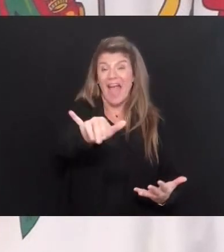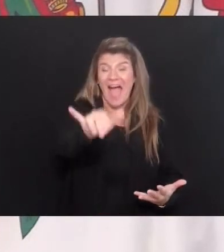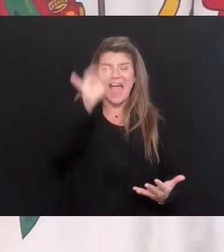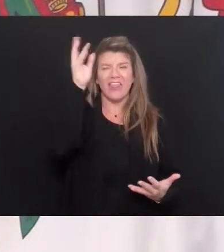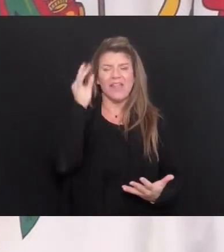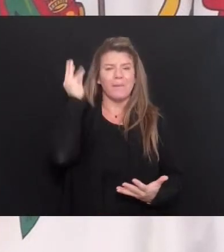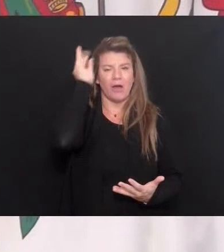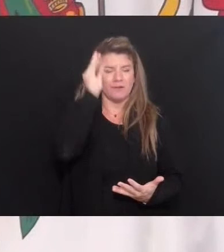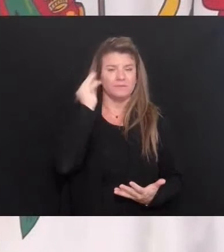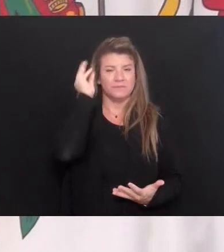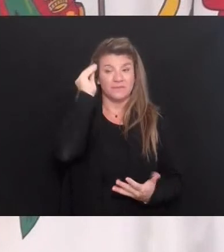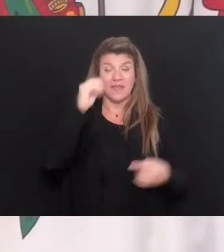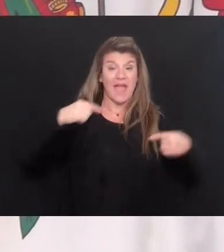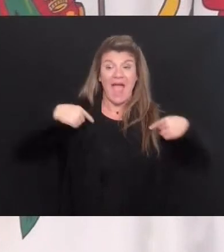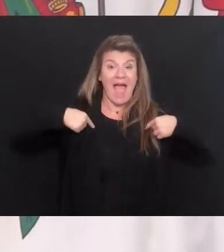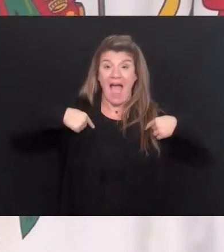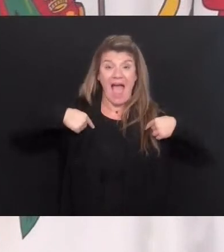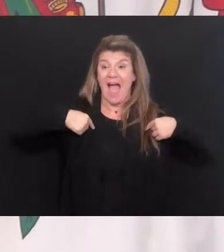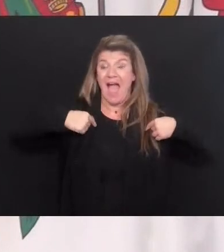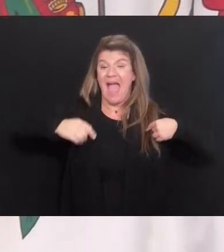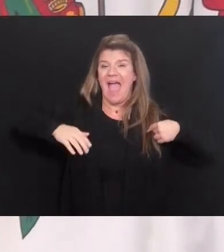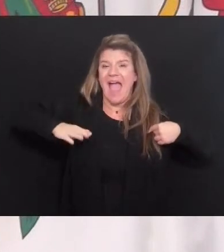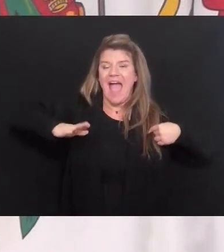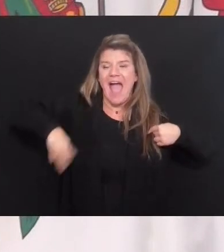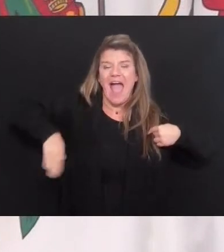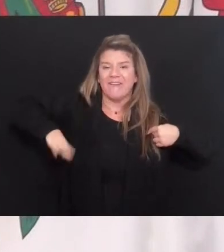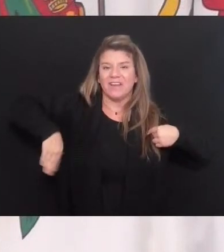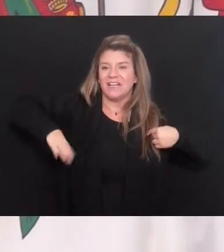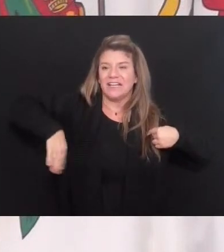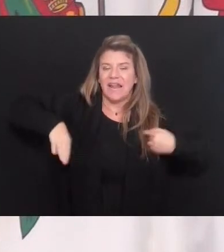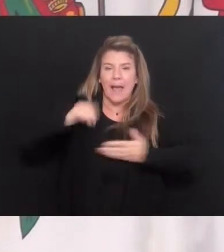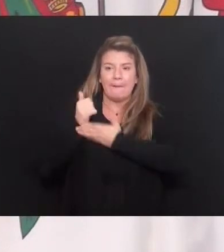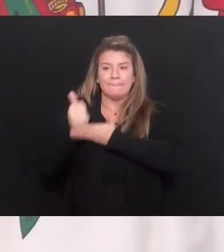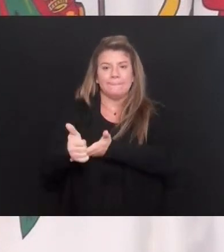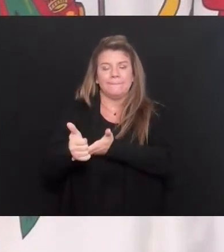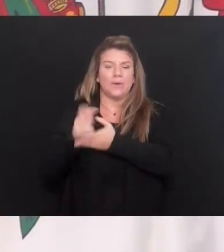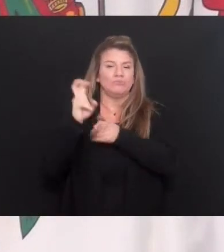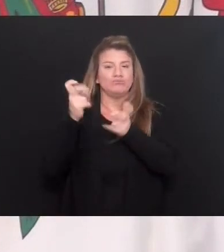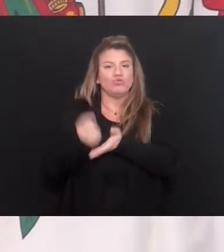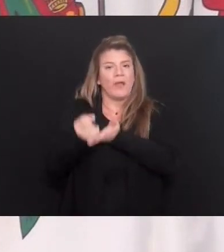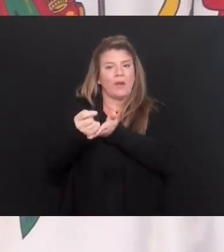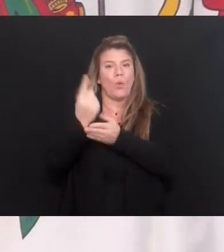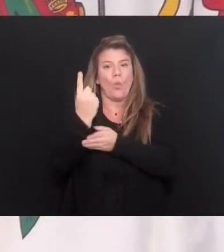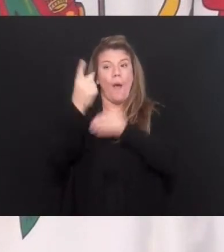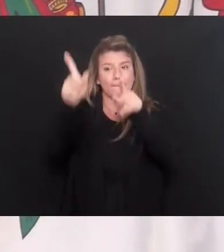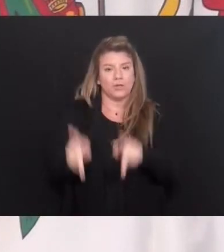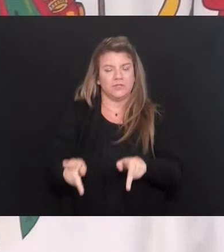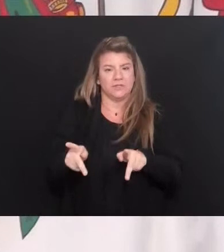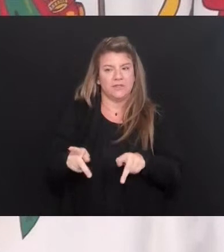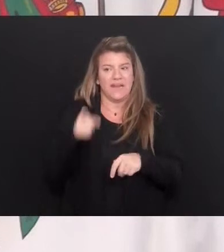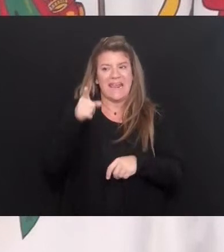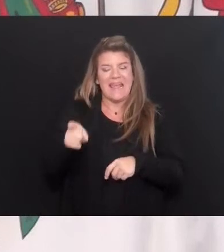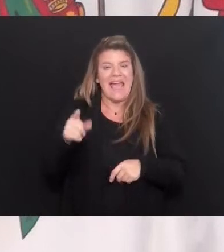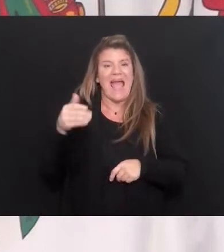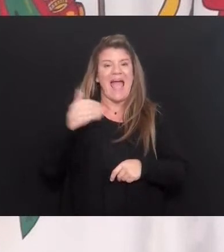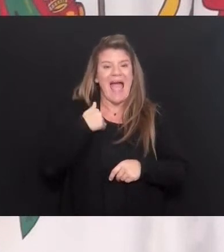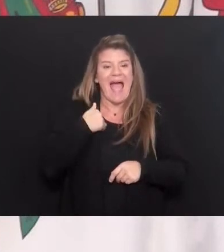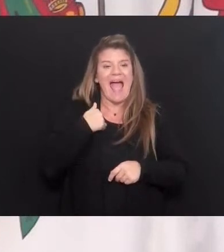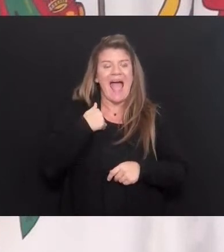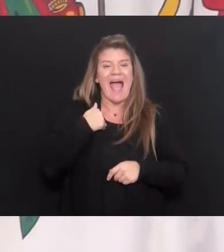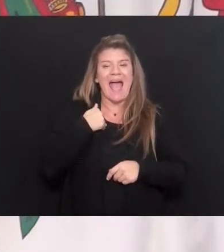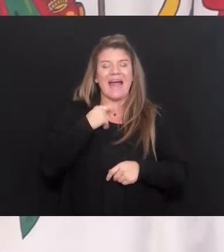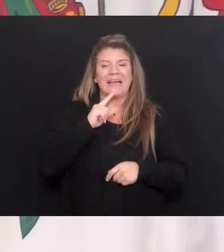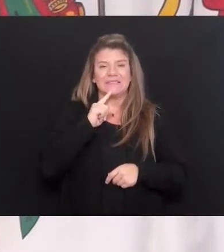He said, I have not treated one person yet that had a significant